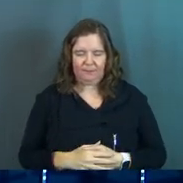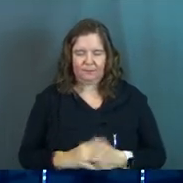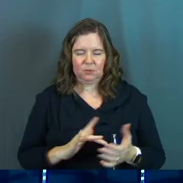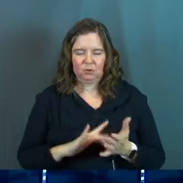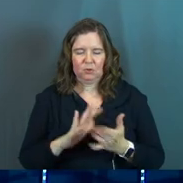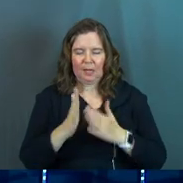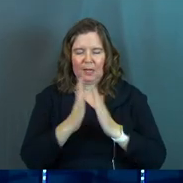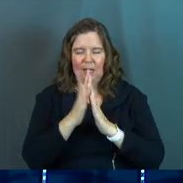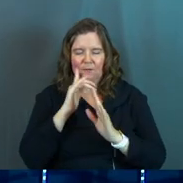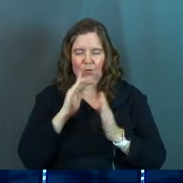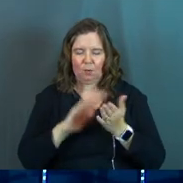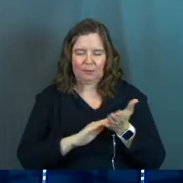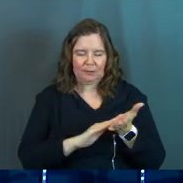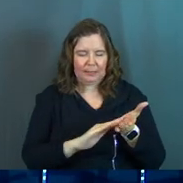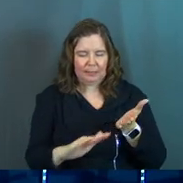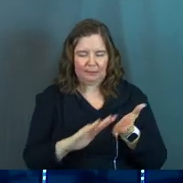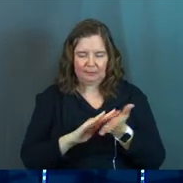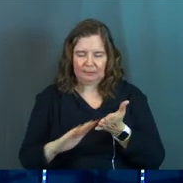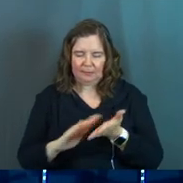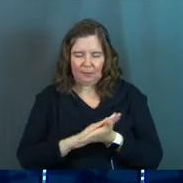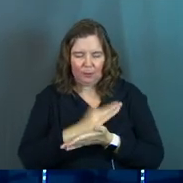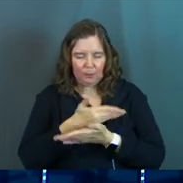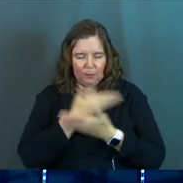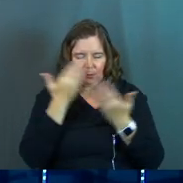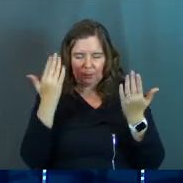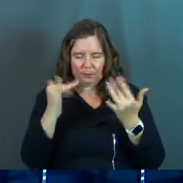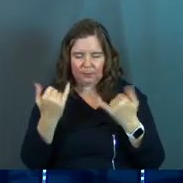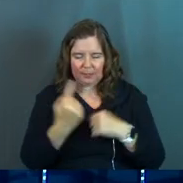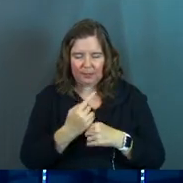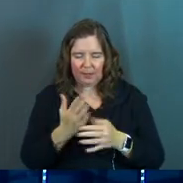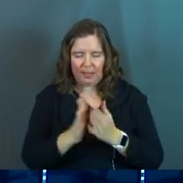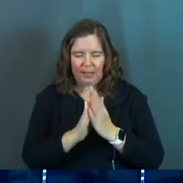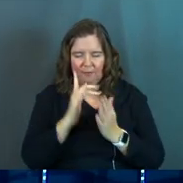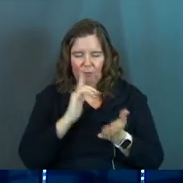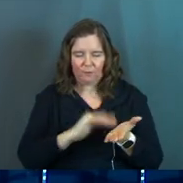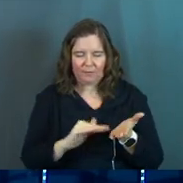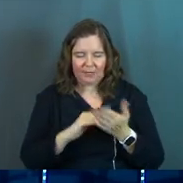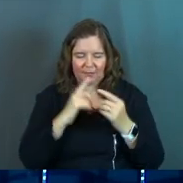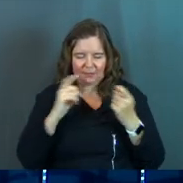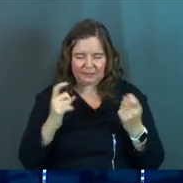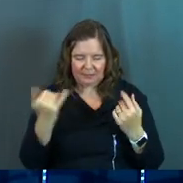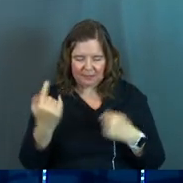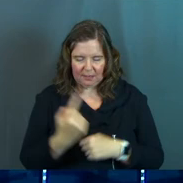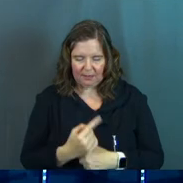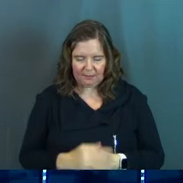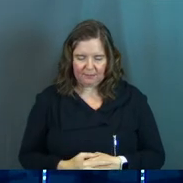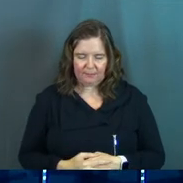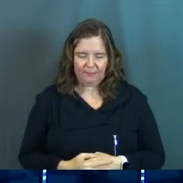And so Jesus, I ask for a clean slate today. And I ask for forgiven sin today.